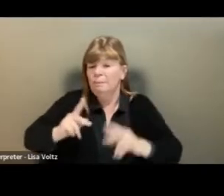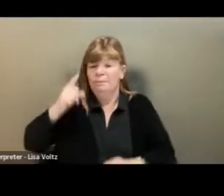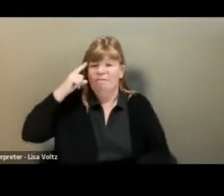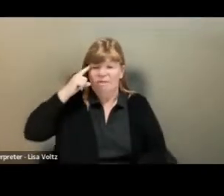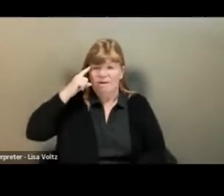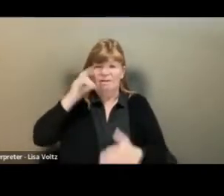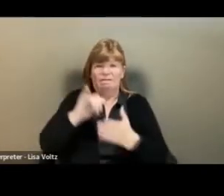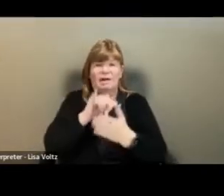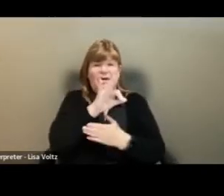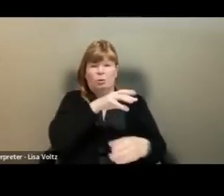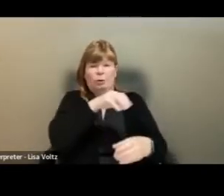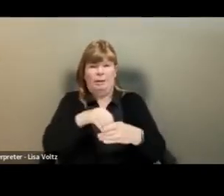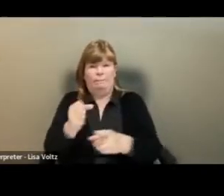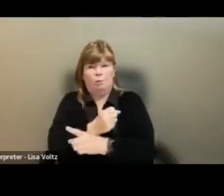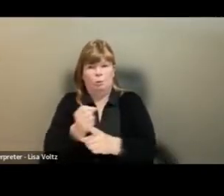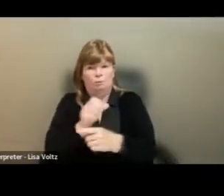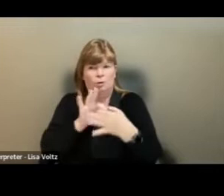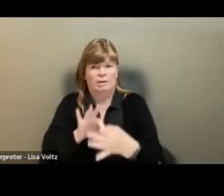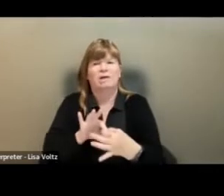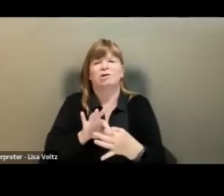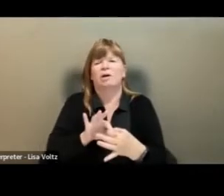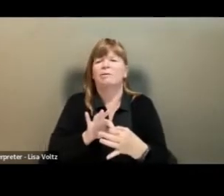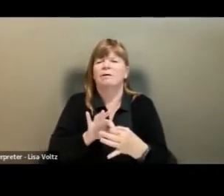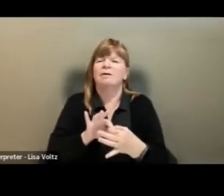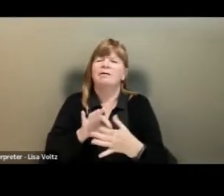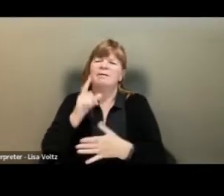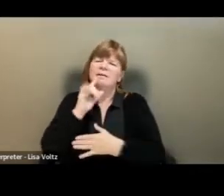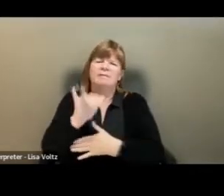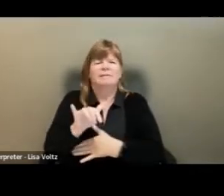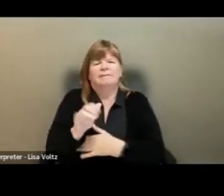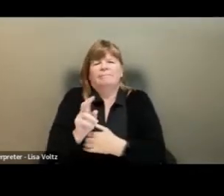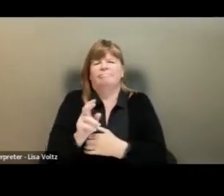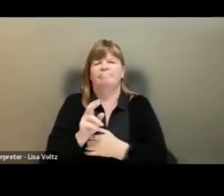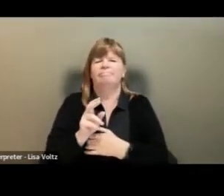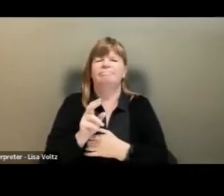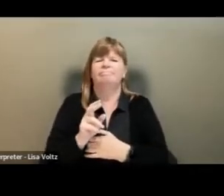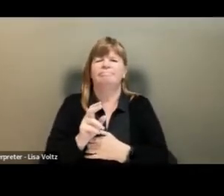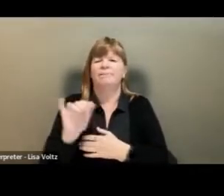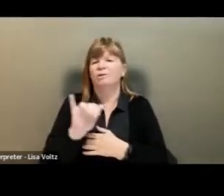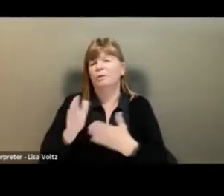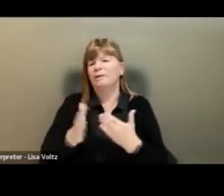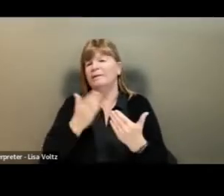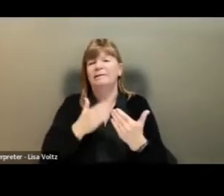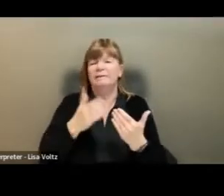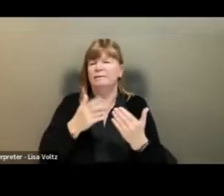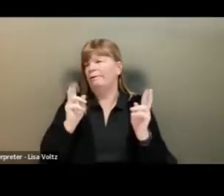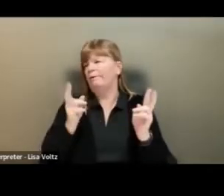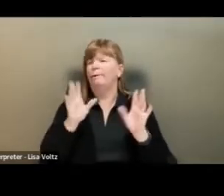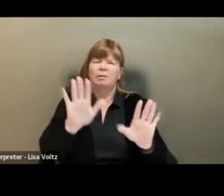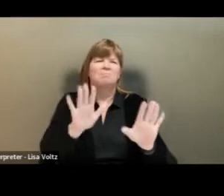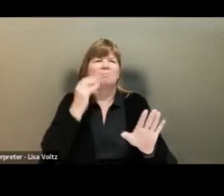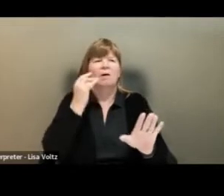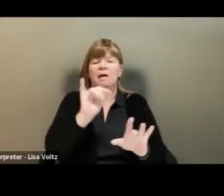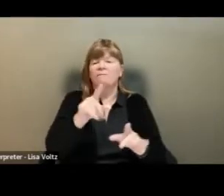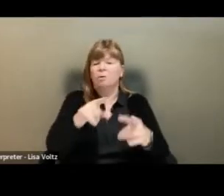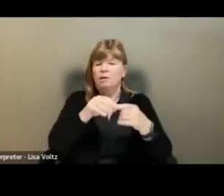if you are in an abusive relationship, I think it's also something that's very easy to to say if you are in a relationship where